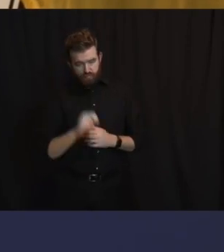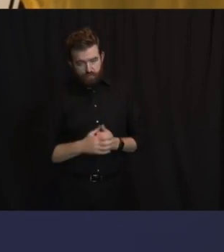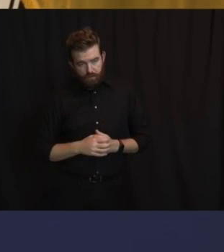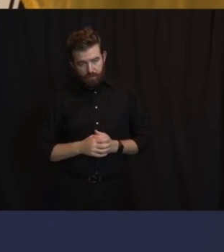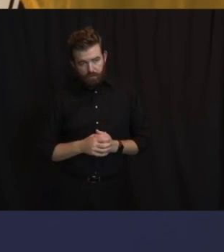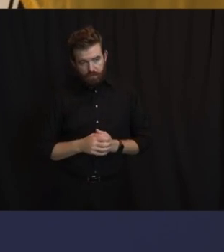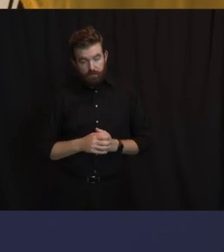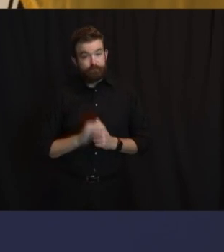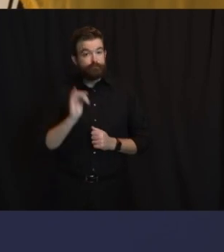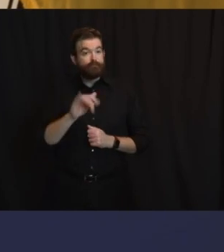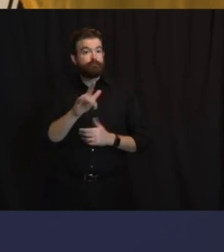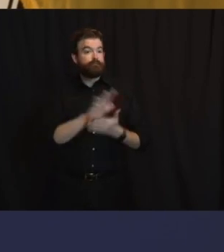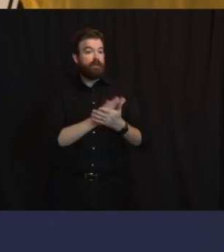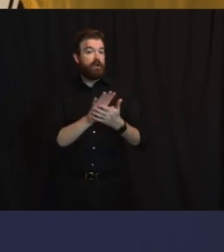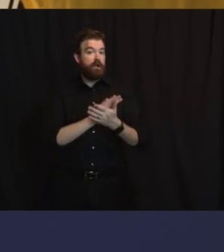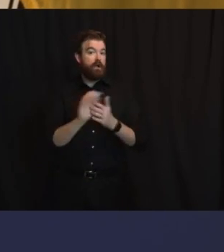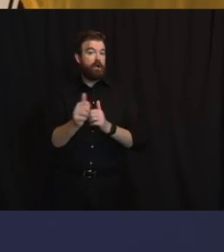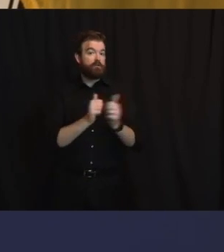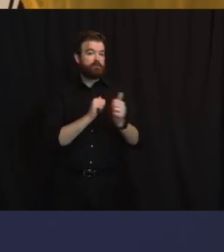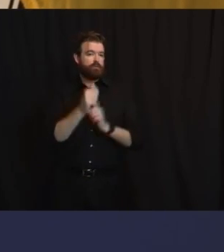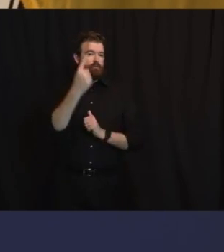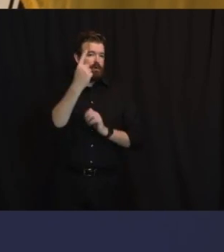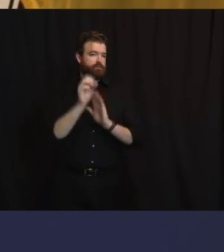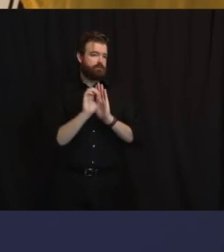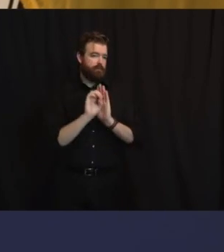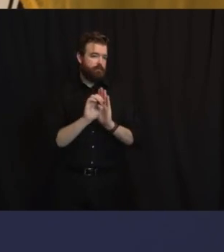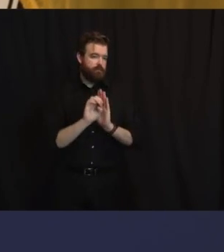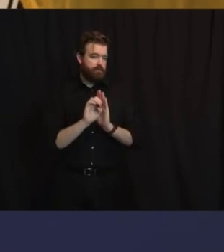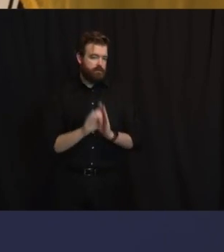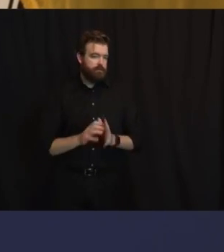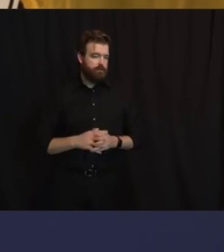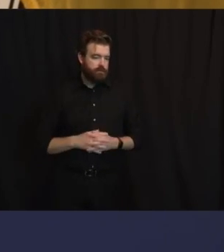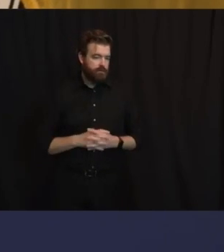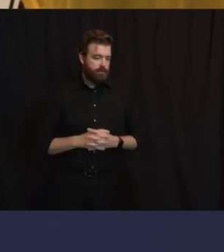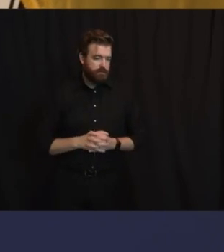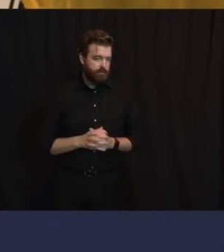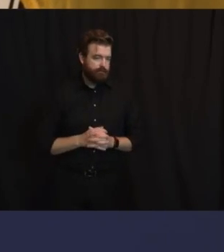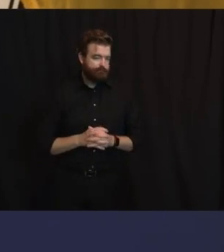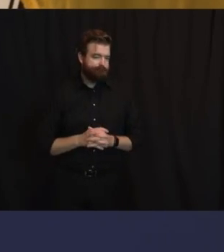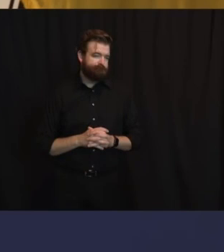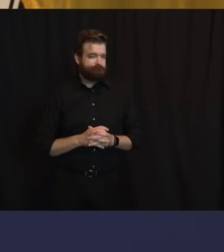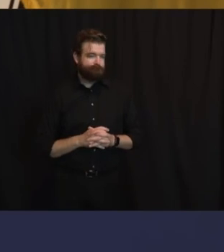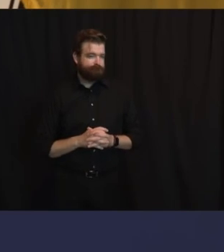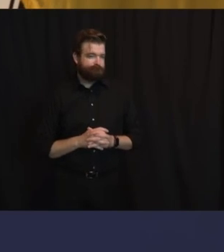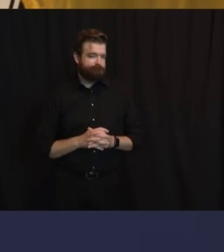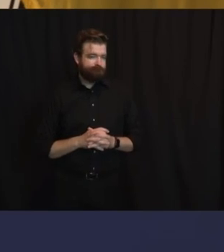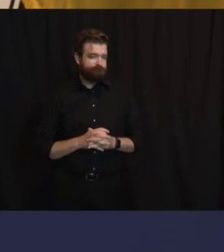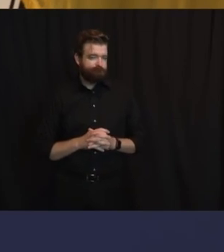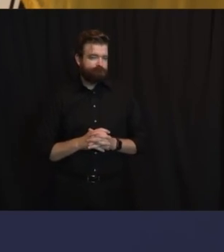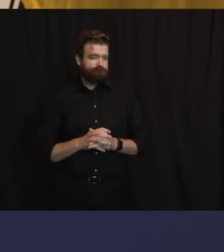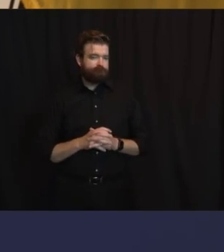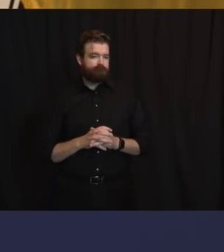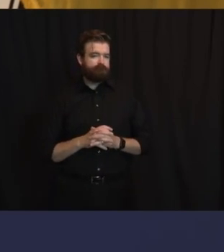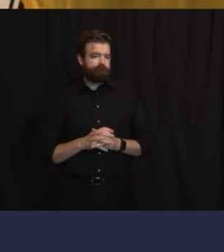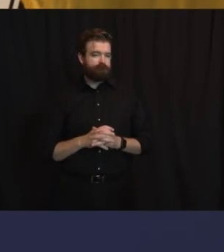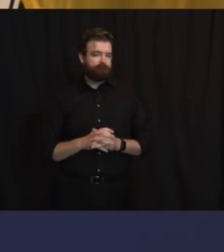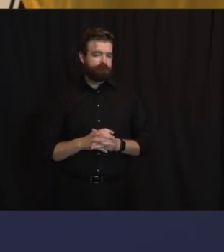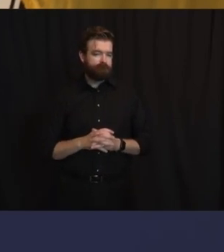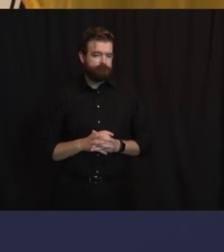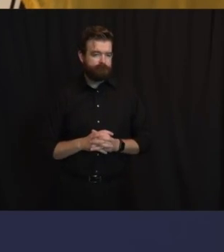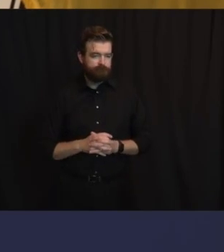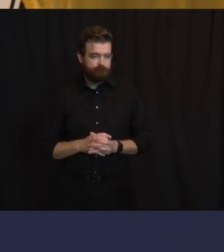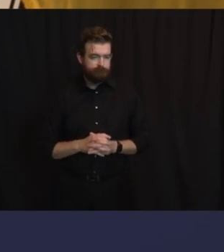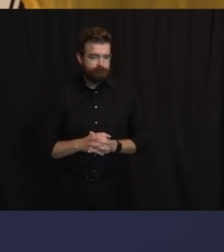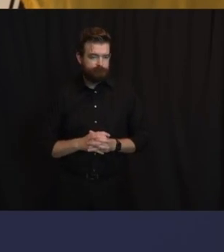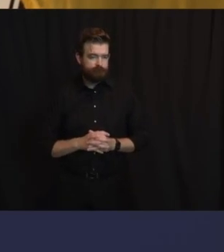that. But I think we want to spend a few minutes and just go through the breadth of our program. And